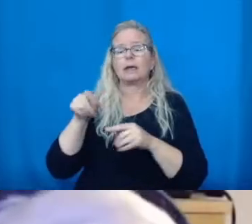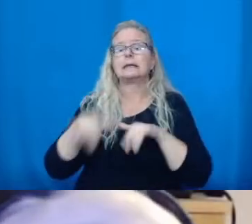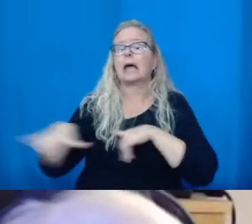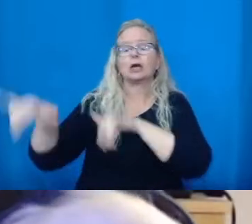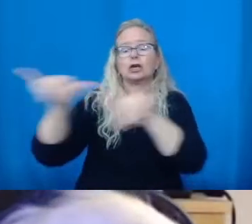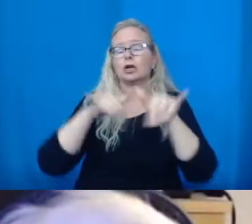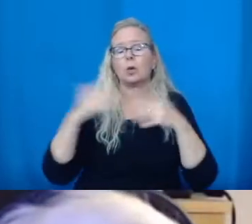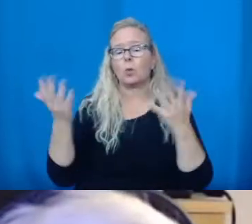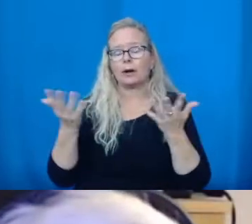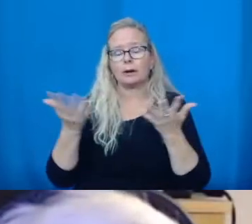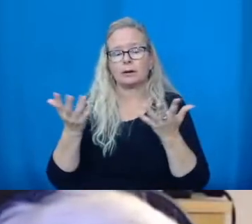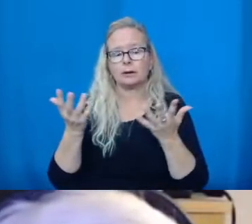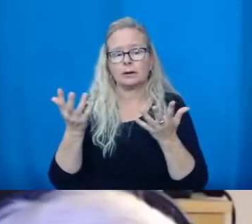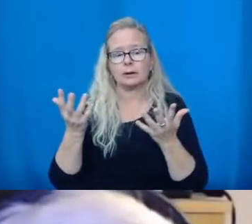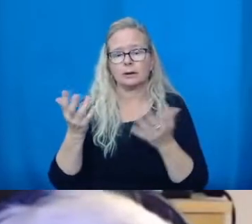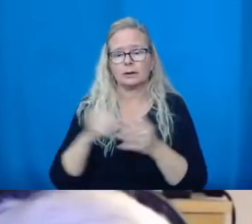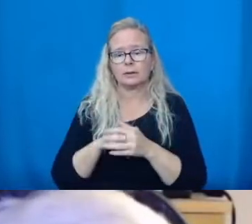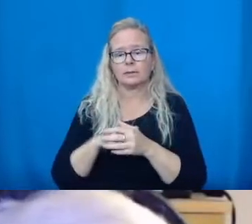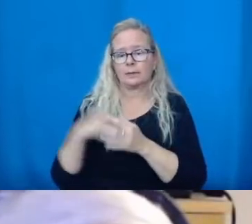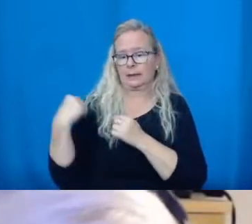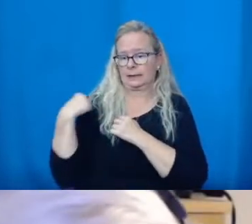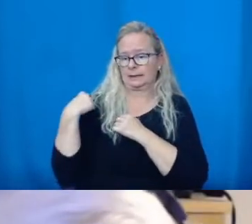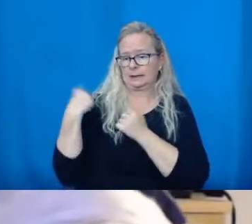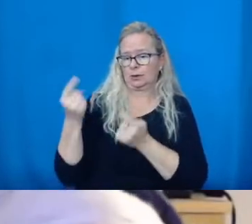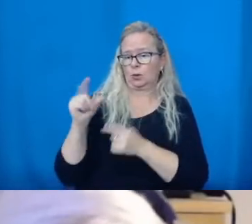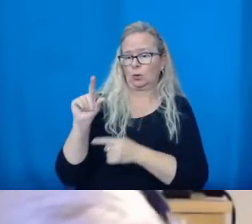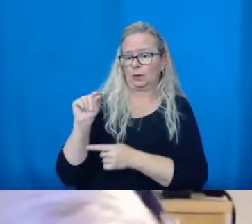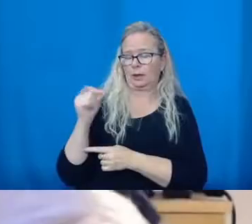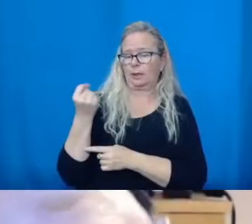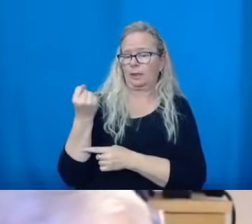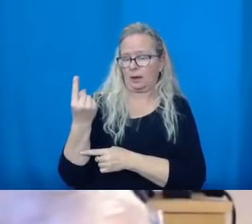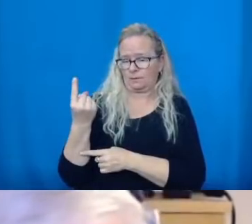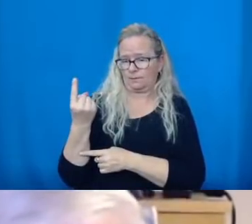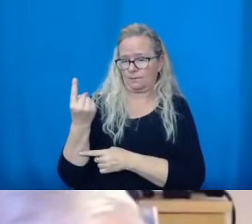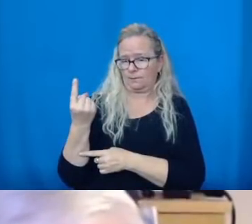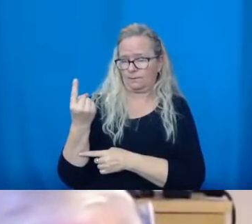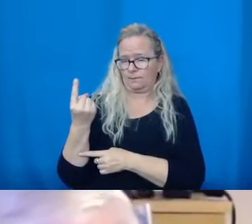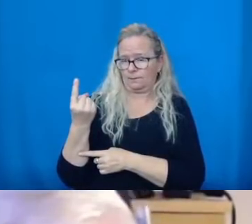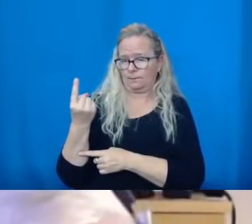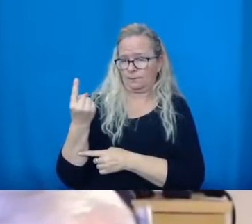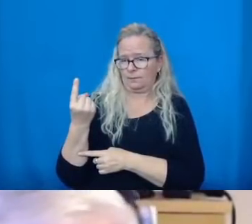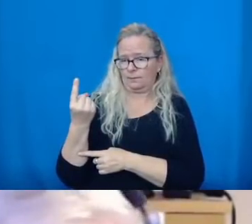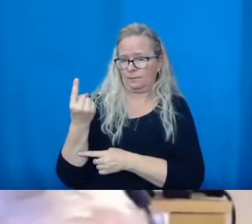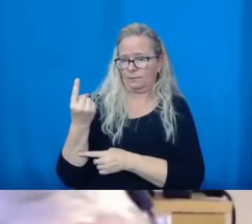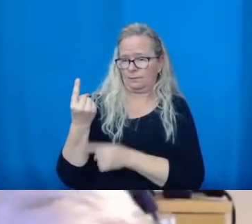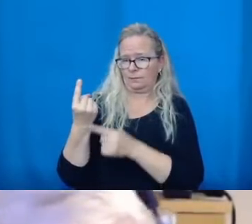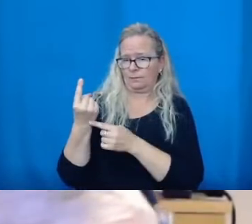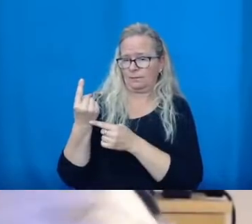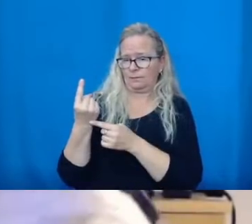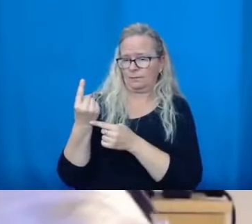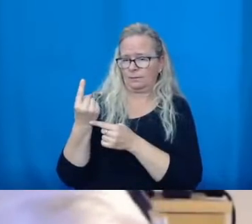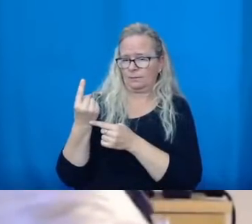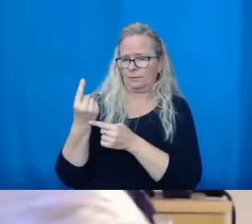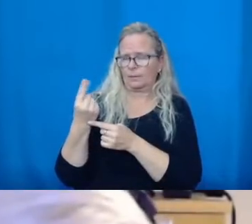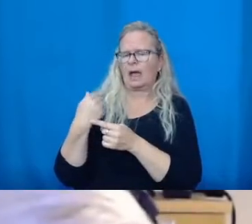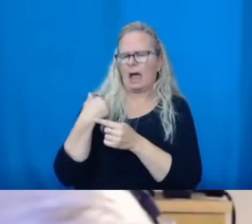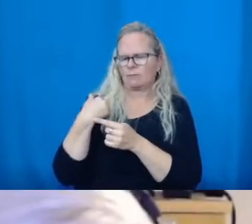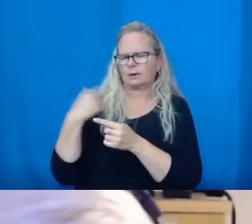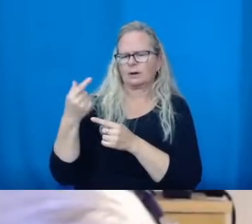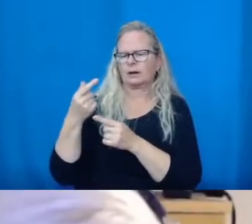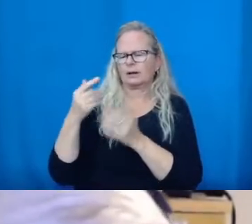biological aerosols. Now, this is key to protection during a pandemic like